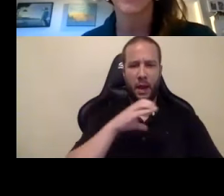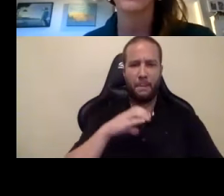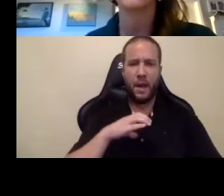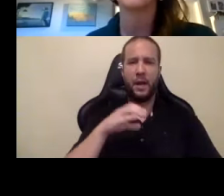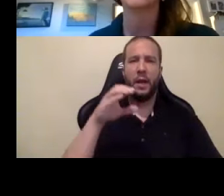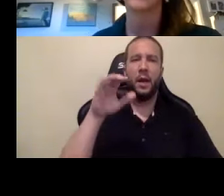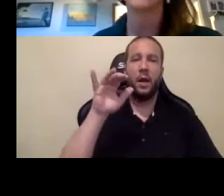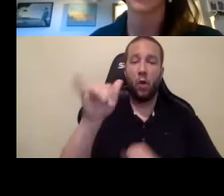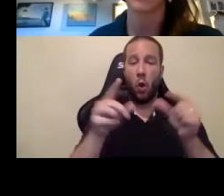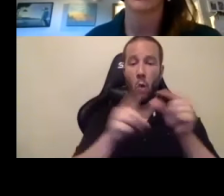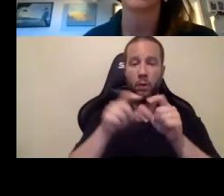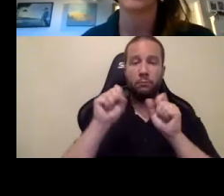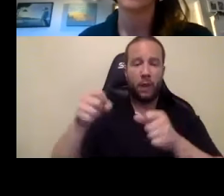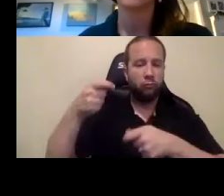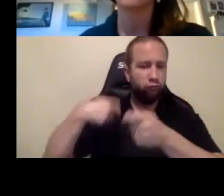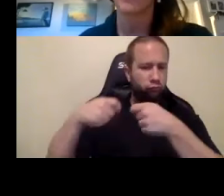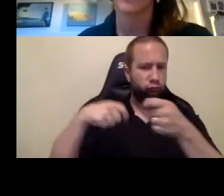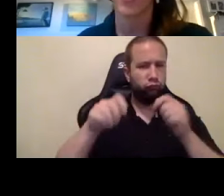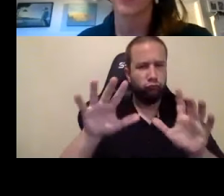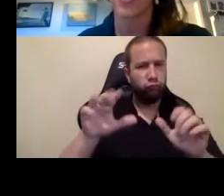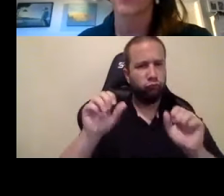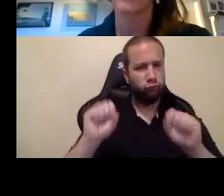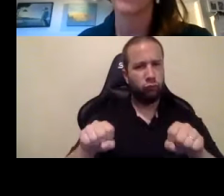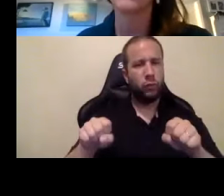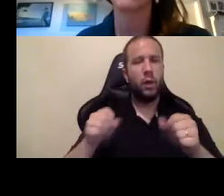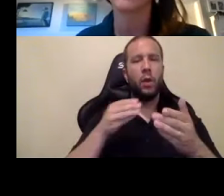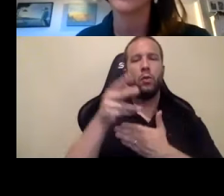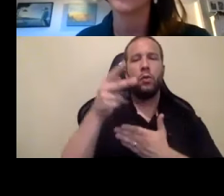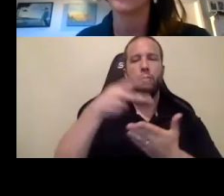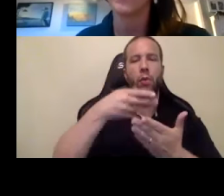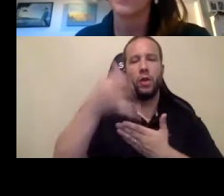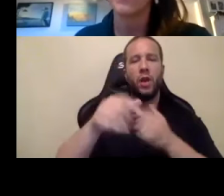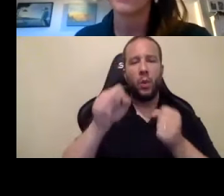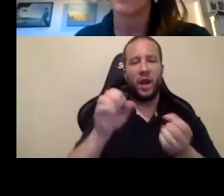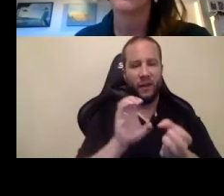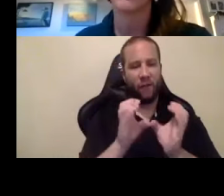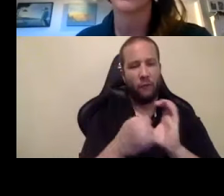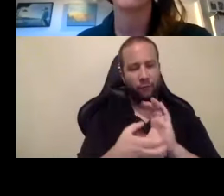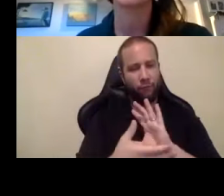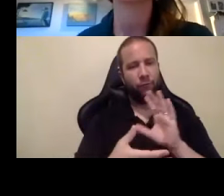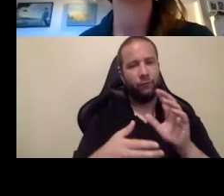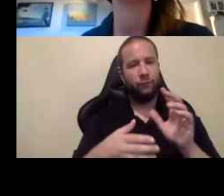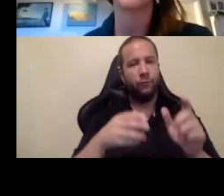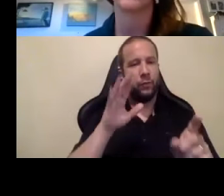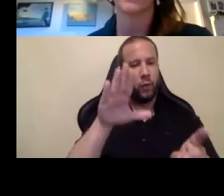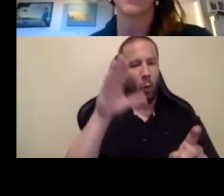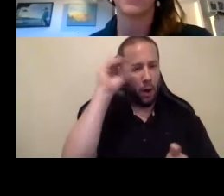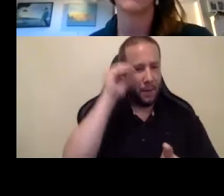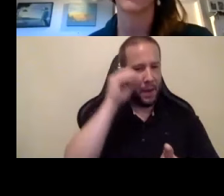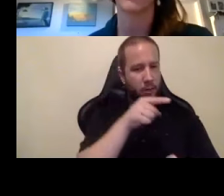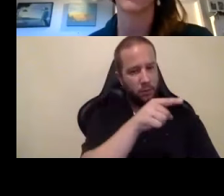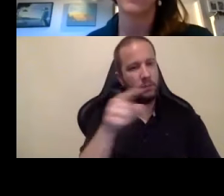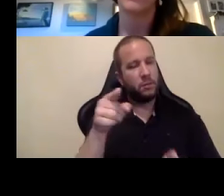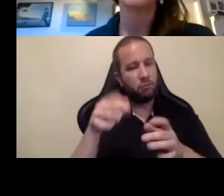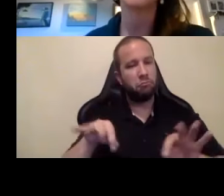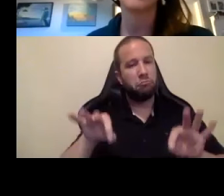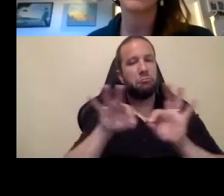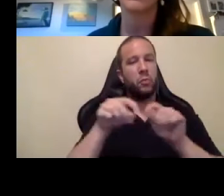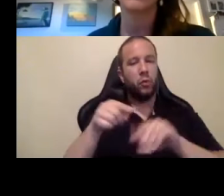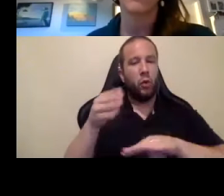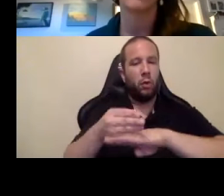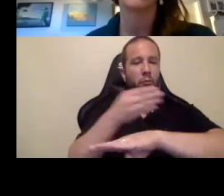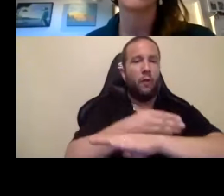how we talk about this and other topics throughout the project. We want to hear from you to help us find ways to continuously improve. And